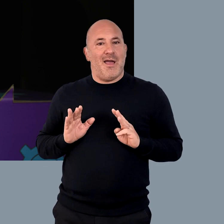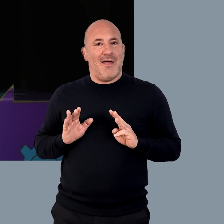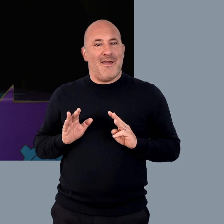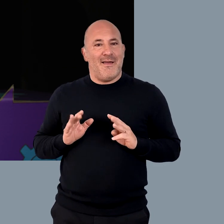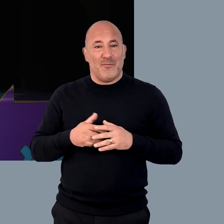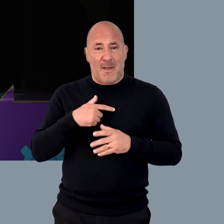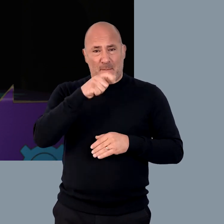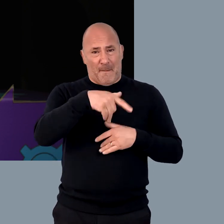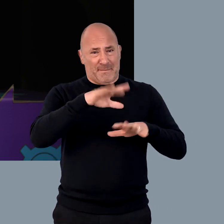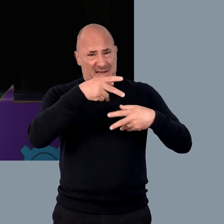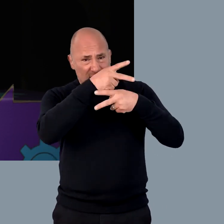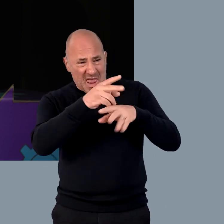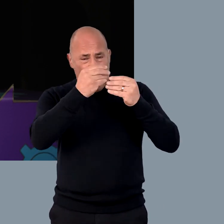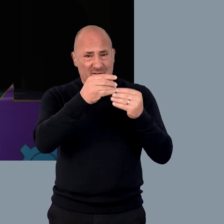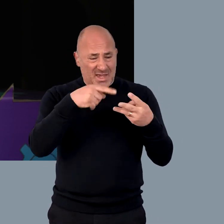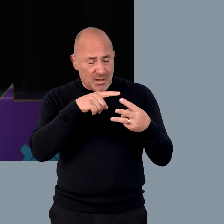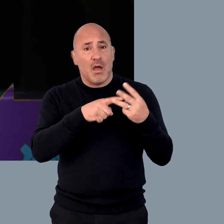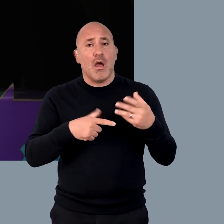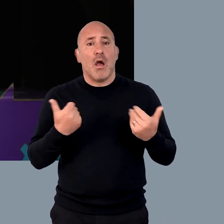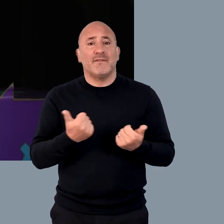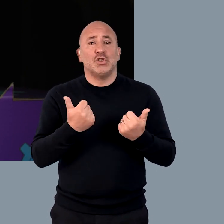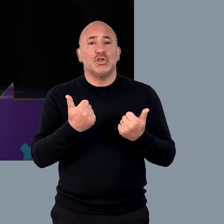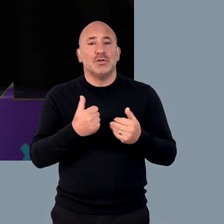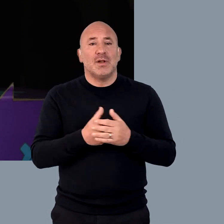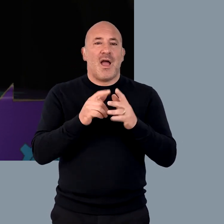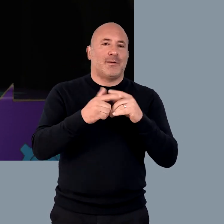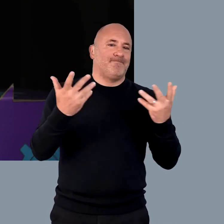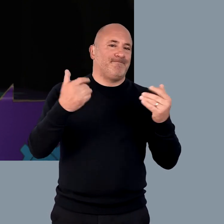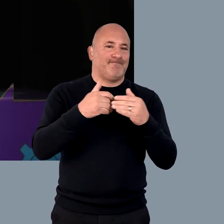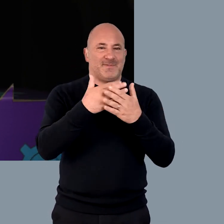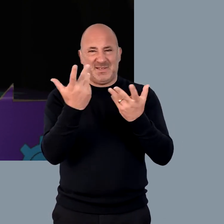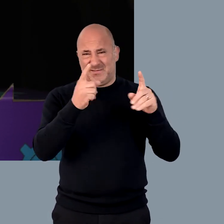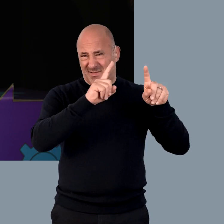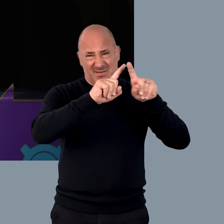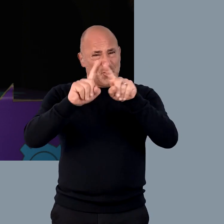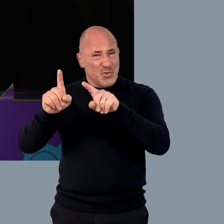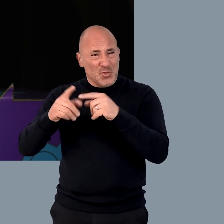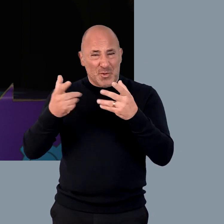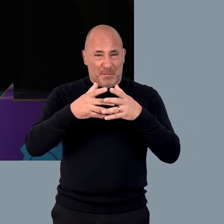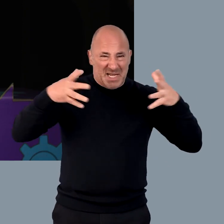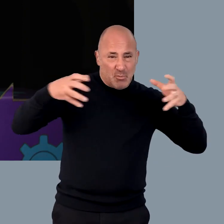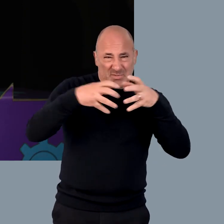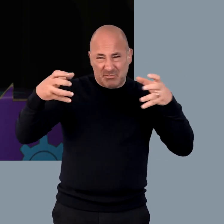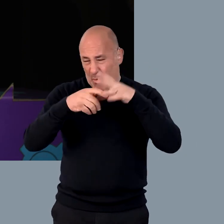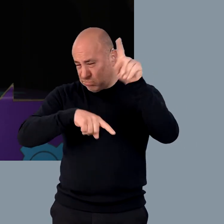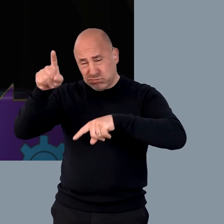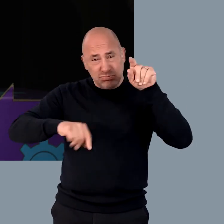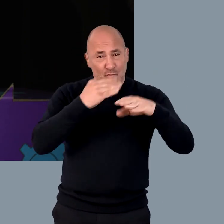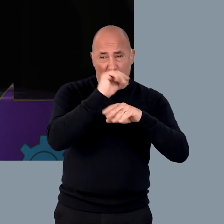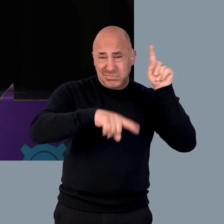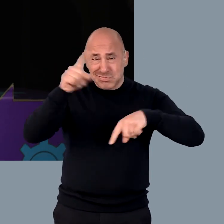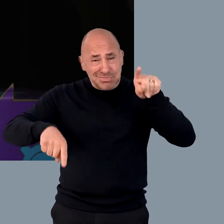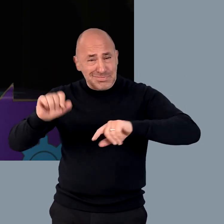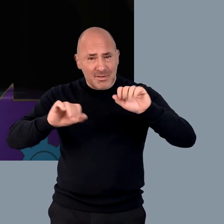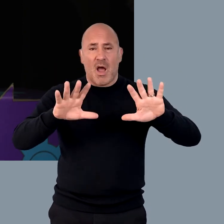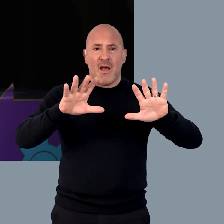And that takes away some of the overwhelm. So you've had somebody who's done that curation piece for you. I mean, I know you have a really diversity of sector in